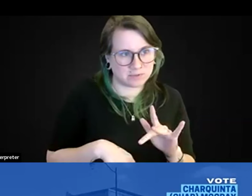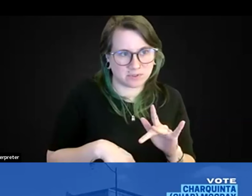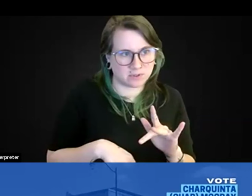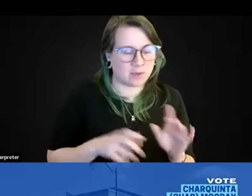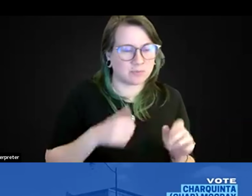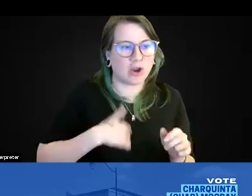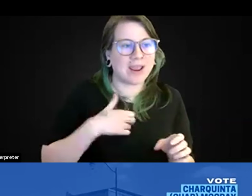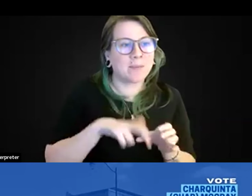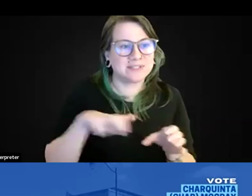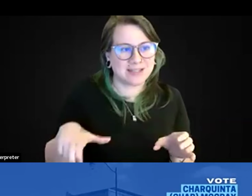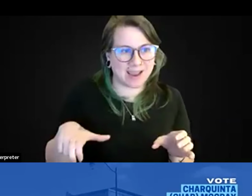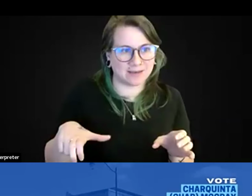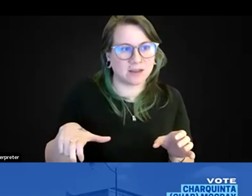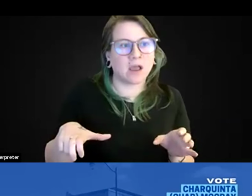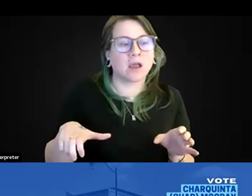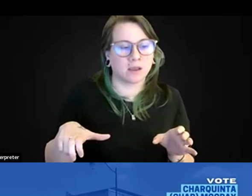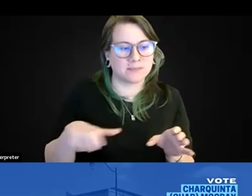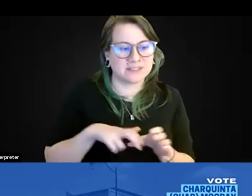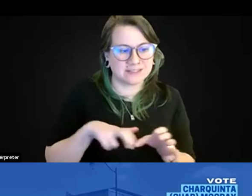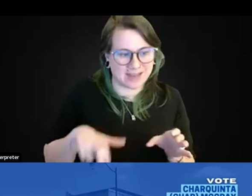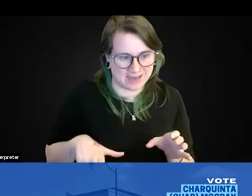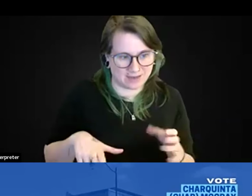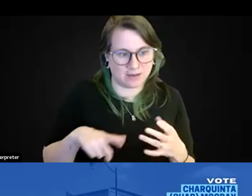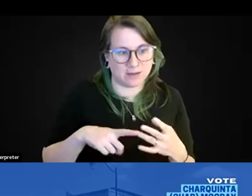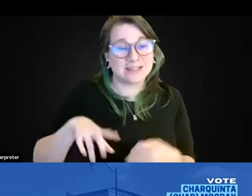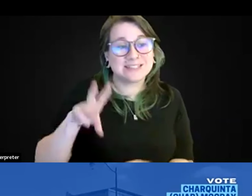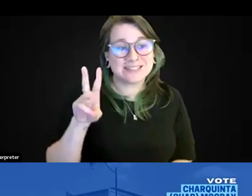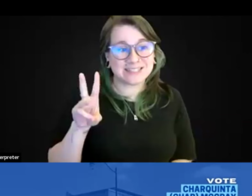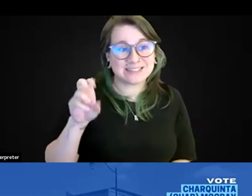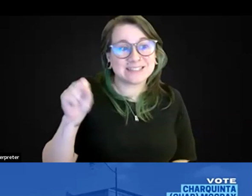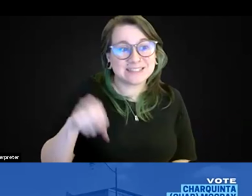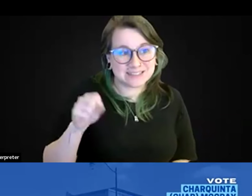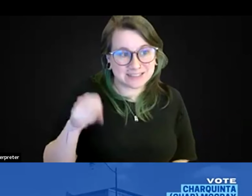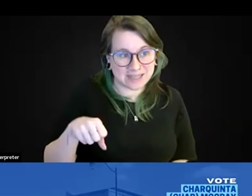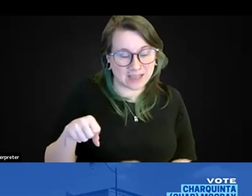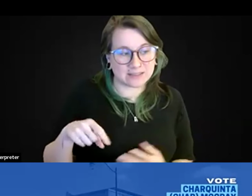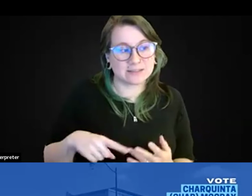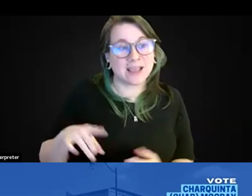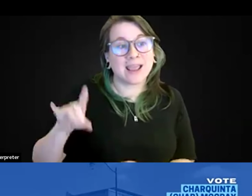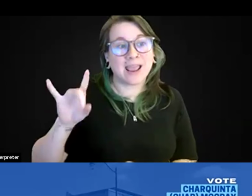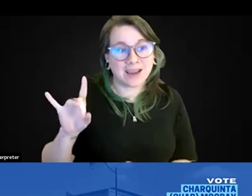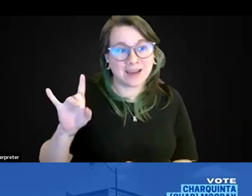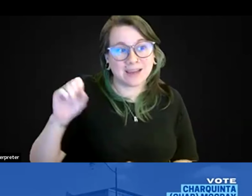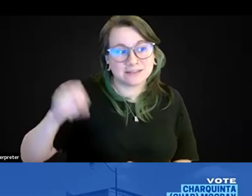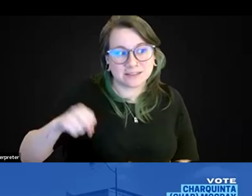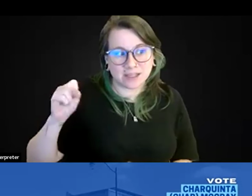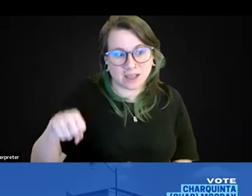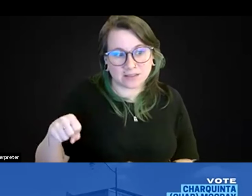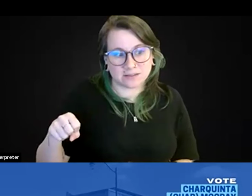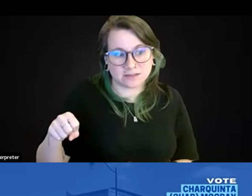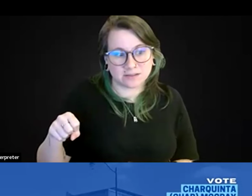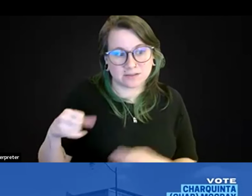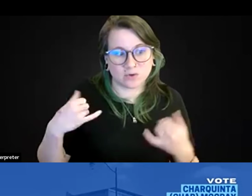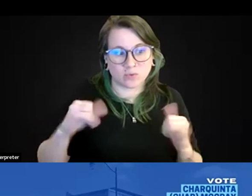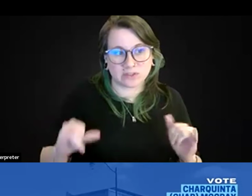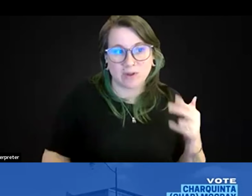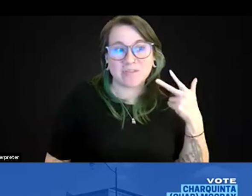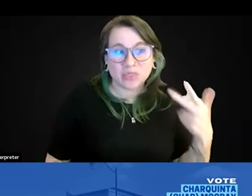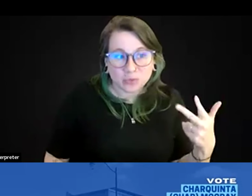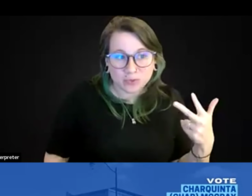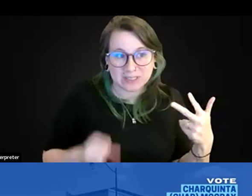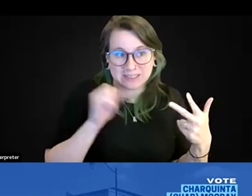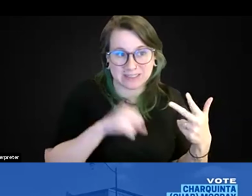sorry. Oh, abstain. 5DO6 is yes, 5DO8 is yes. We still have 3